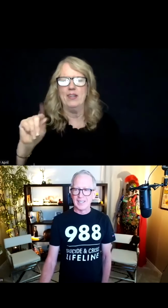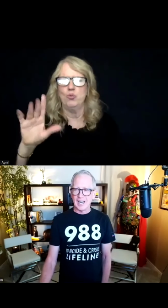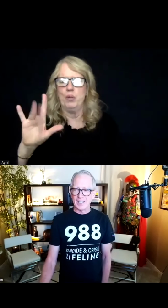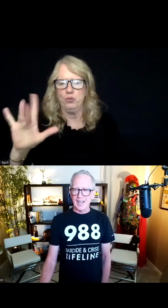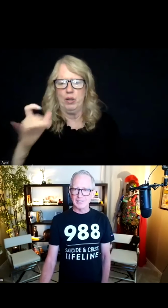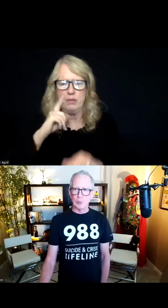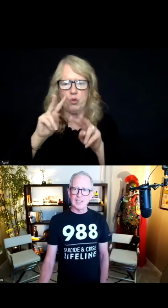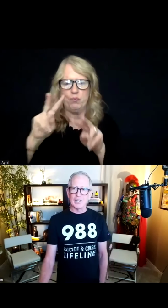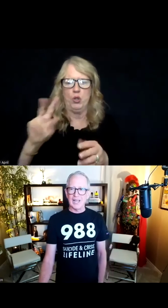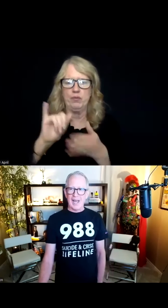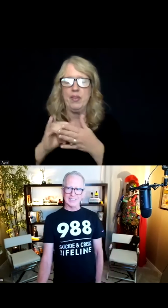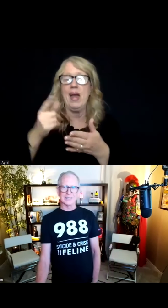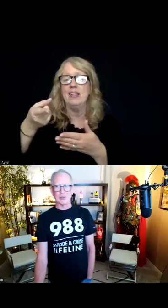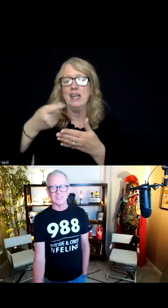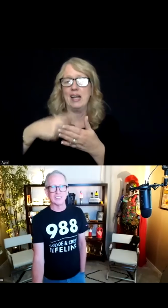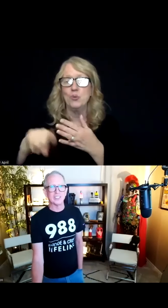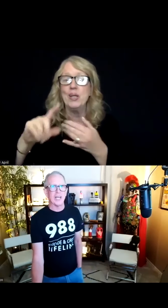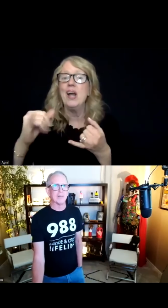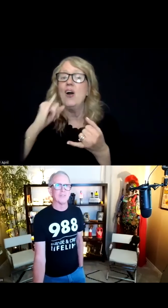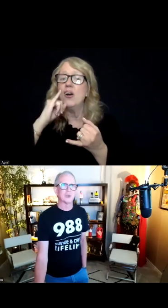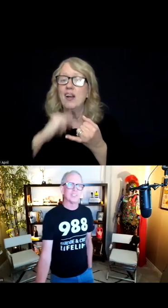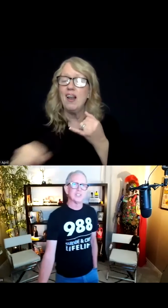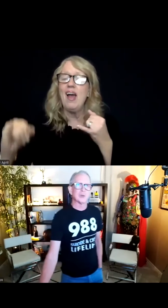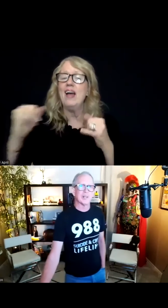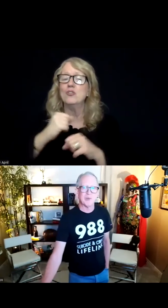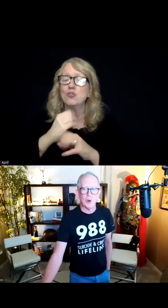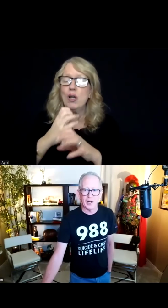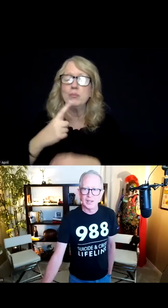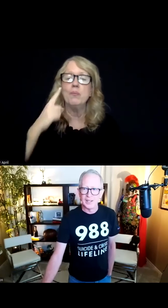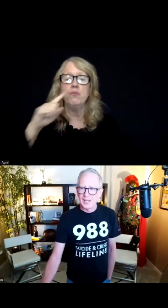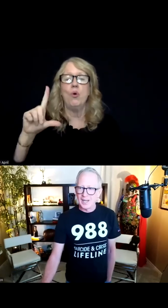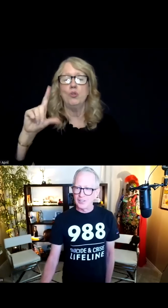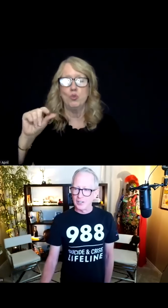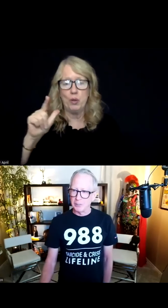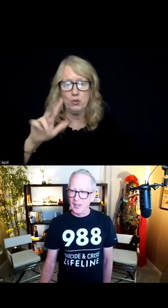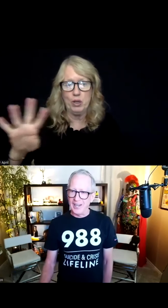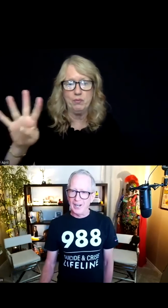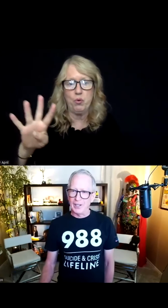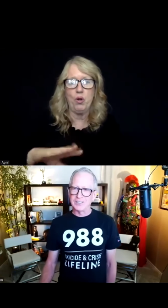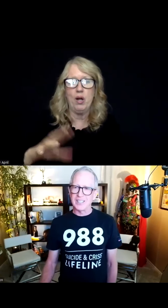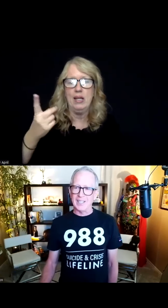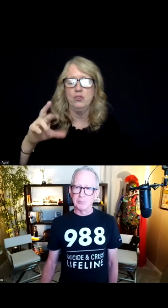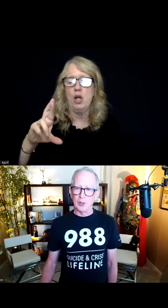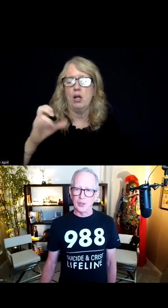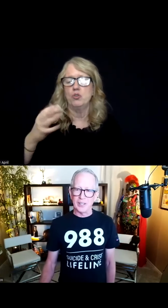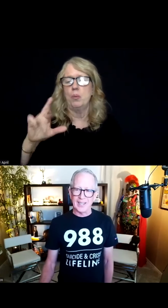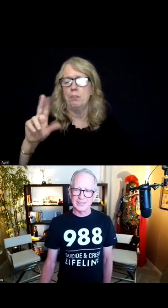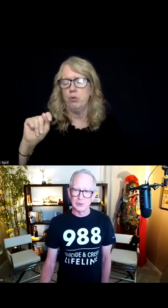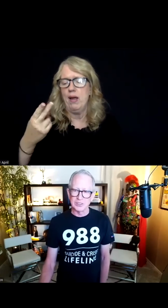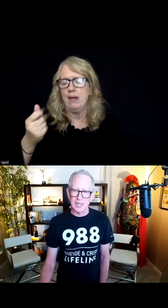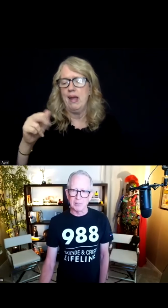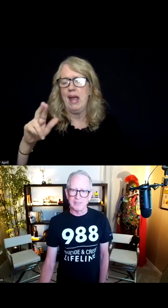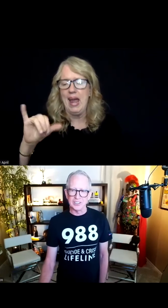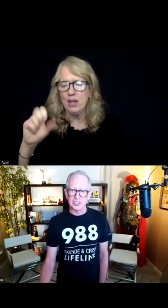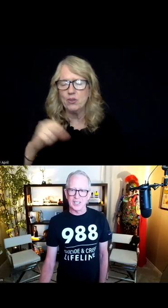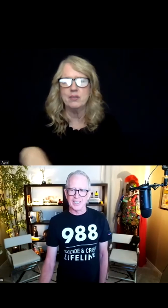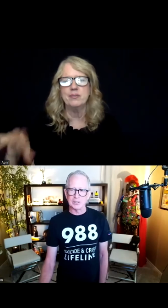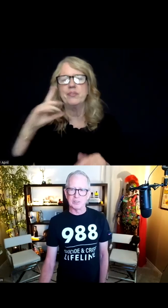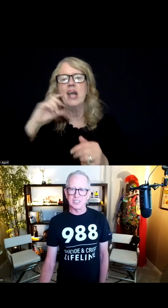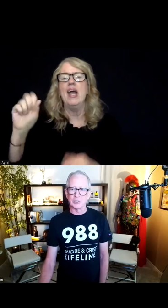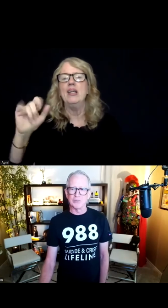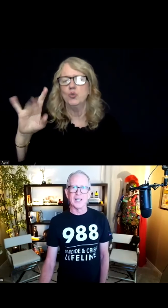that. Next week, our last Crisis Jam of 2024, Dr. Brett Harris, SBIRT and suicide